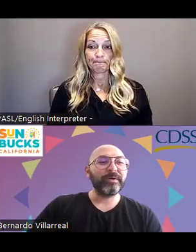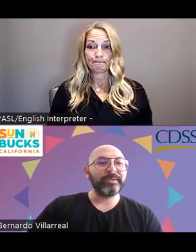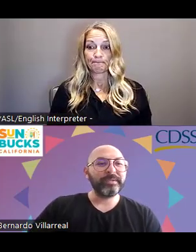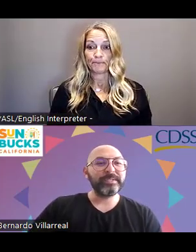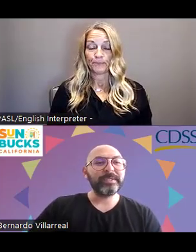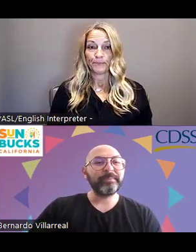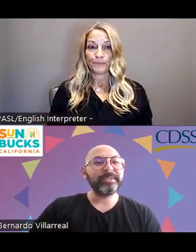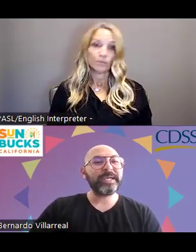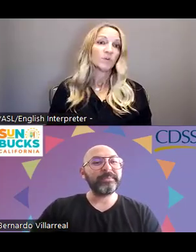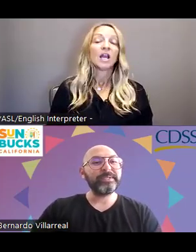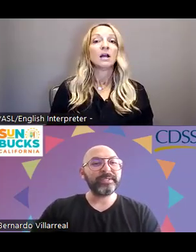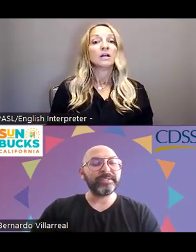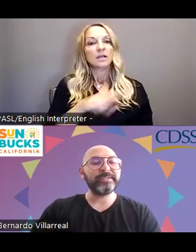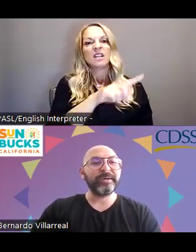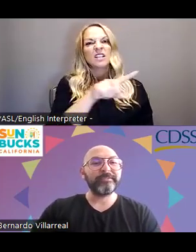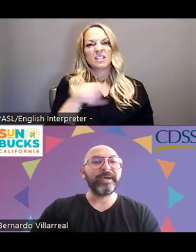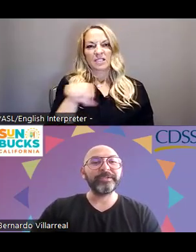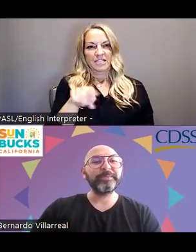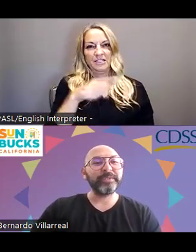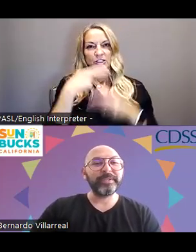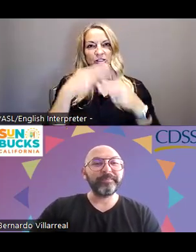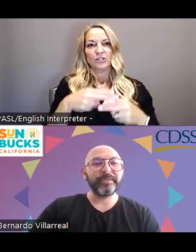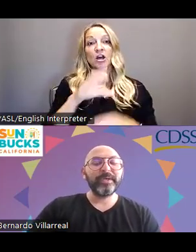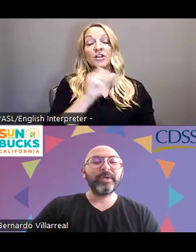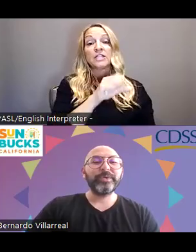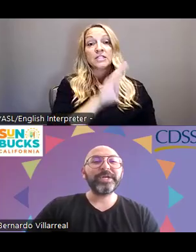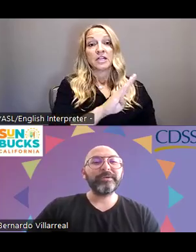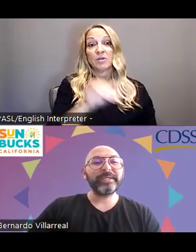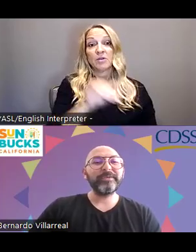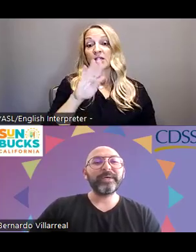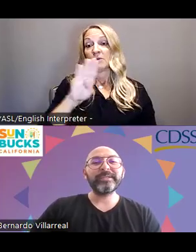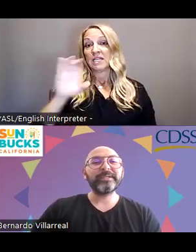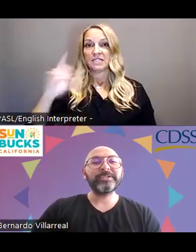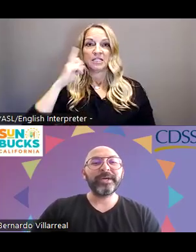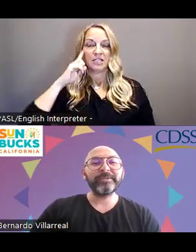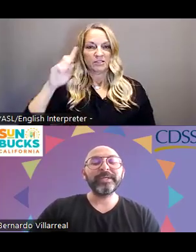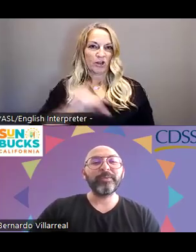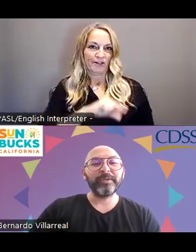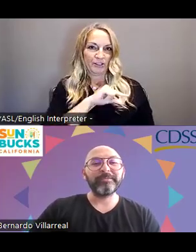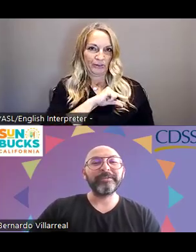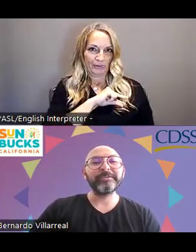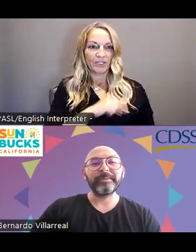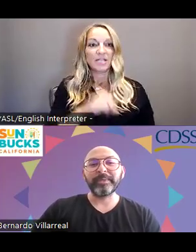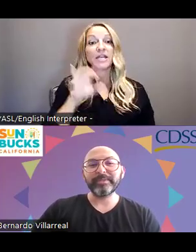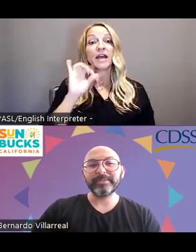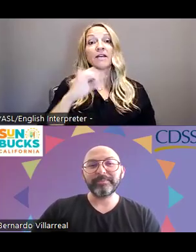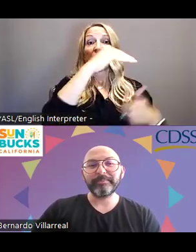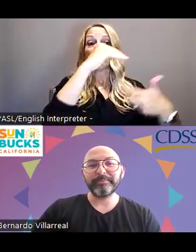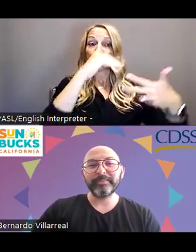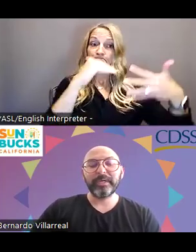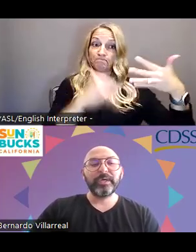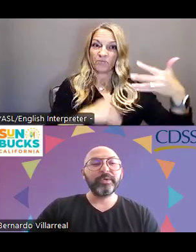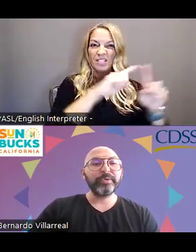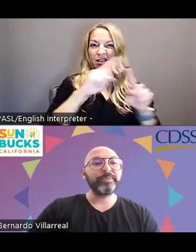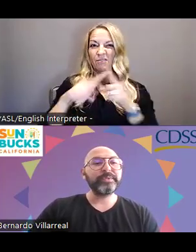This is what we call the Sunbucks ABCs of eligibility, which outline the ways a child can qualify for